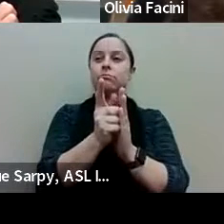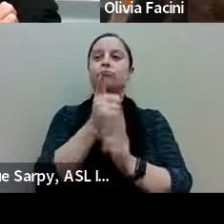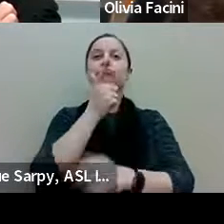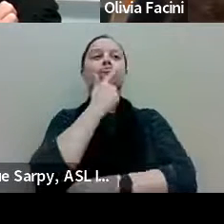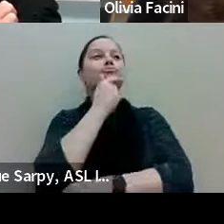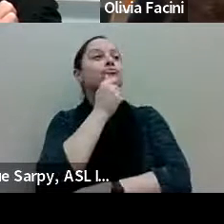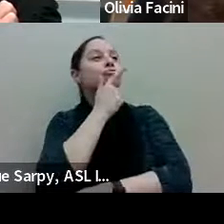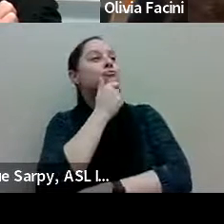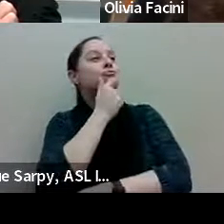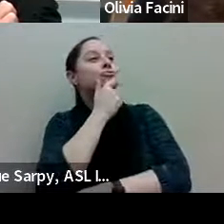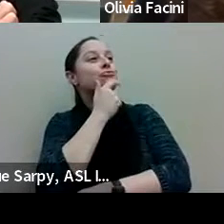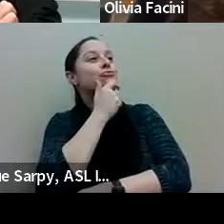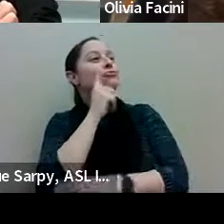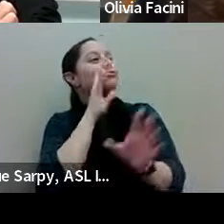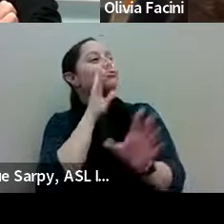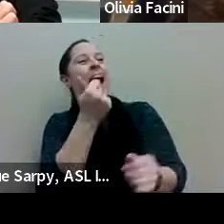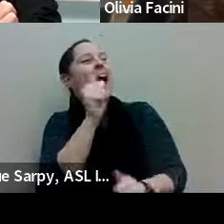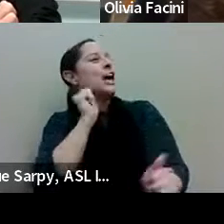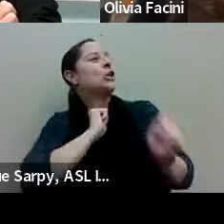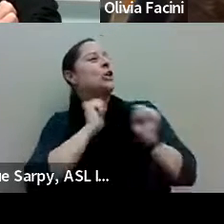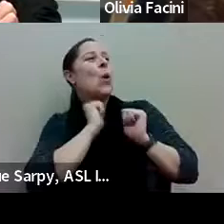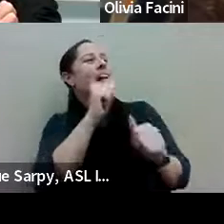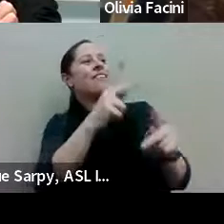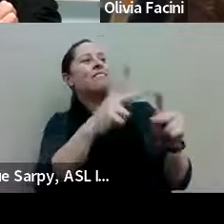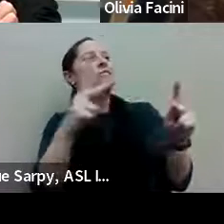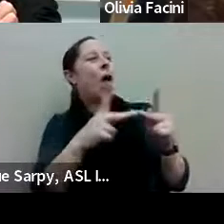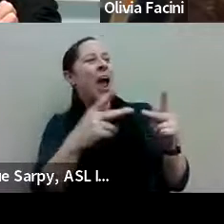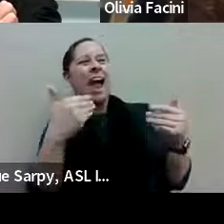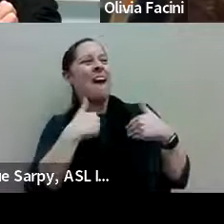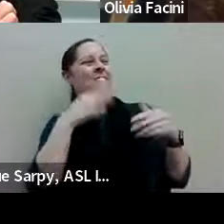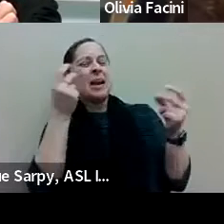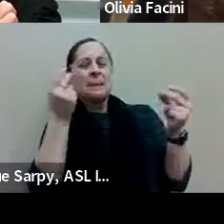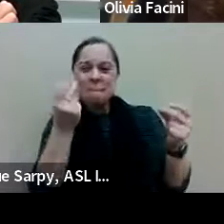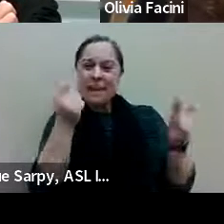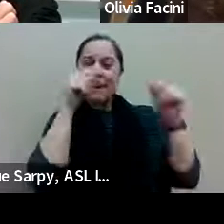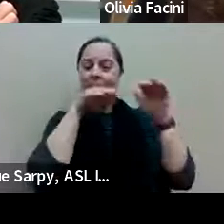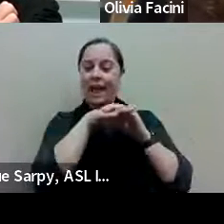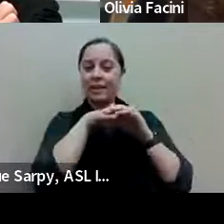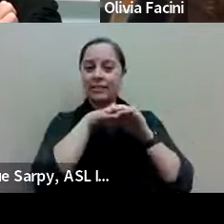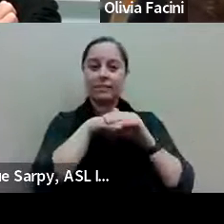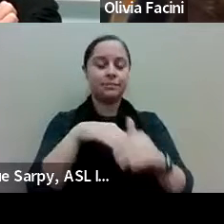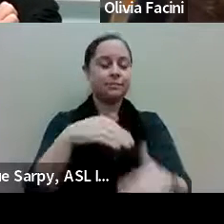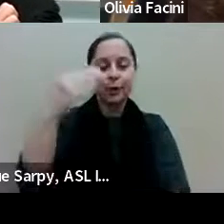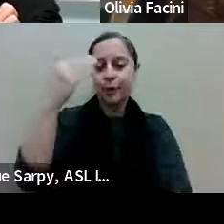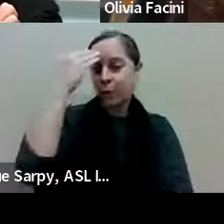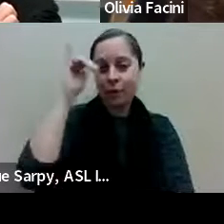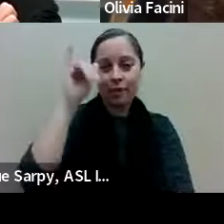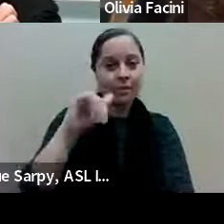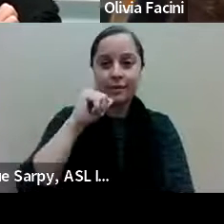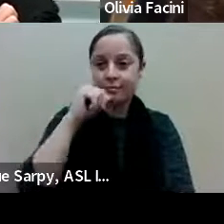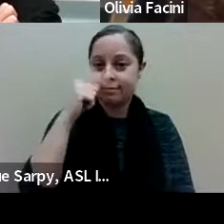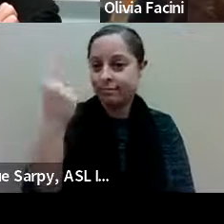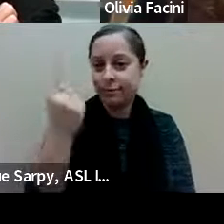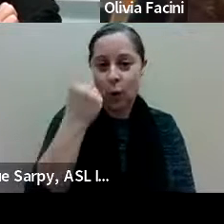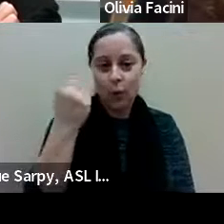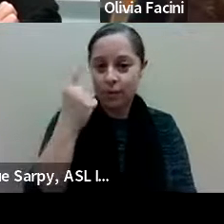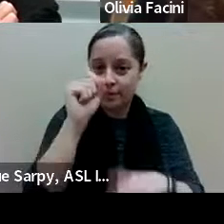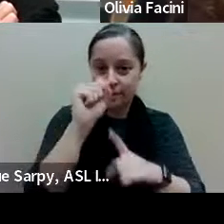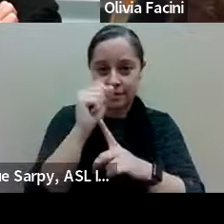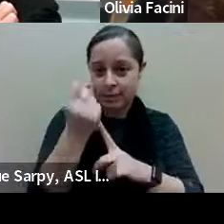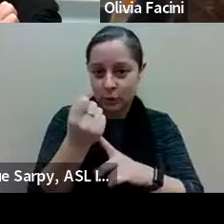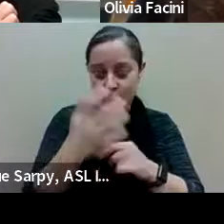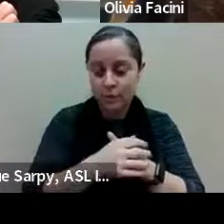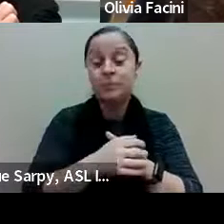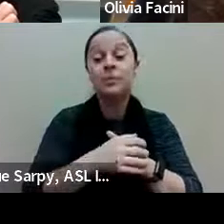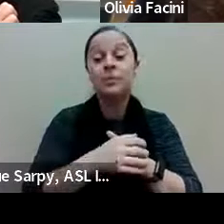show at any venue and have access, you know, like immediately. But we know that that's not the case. I